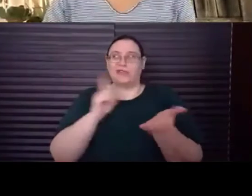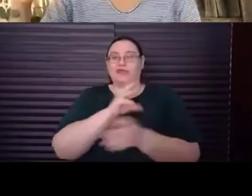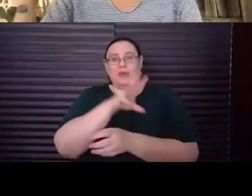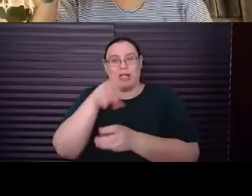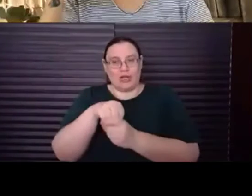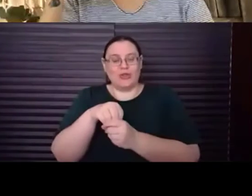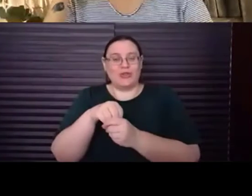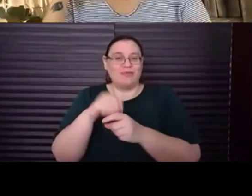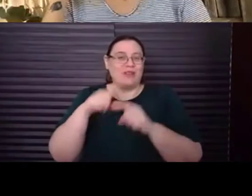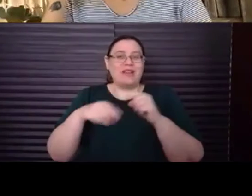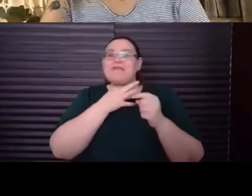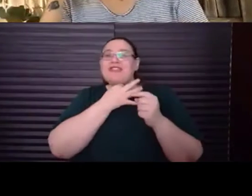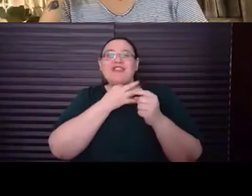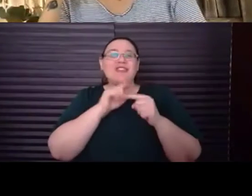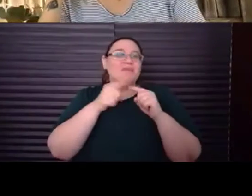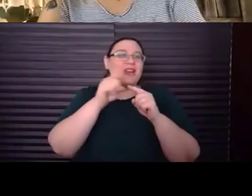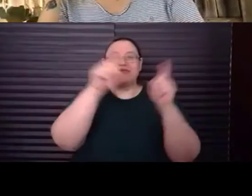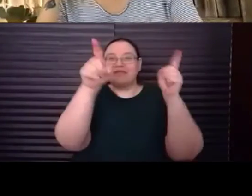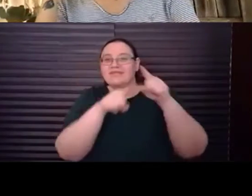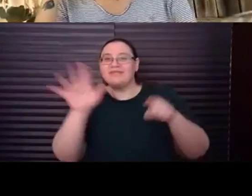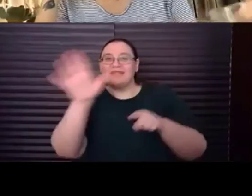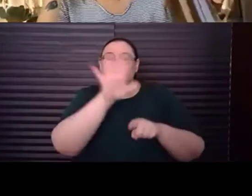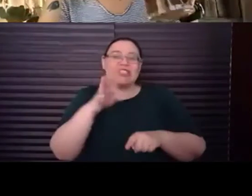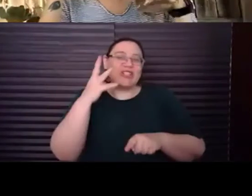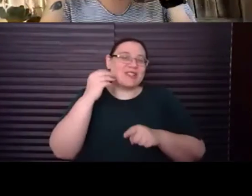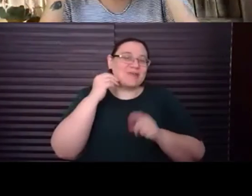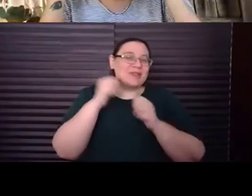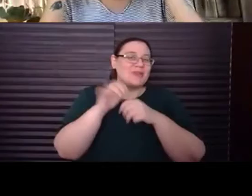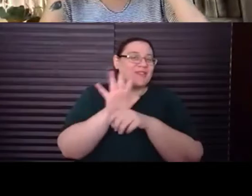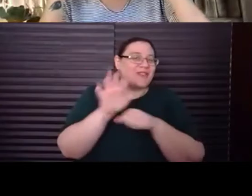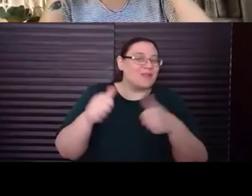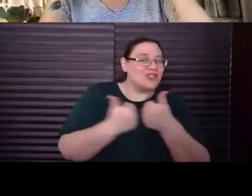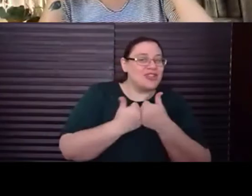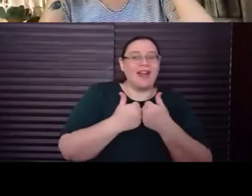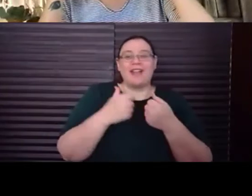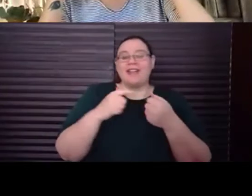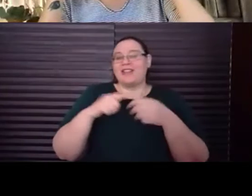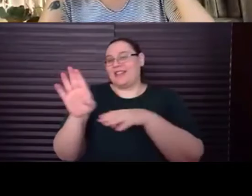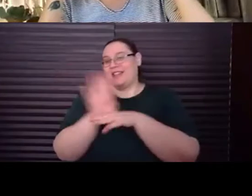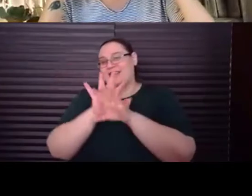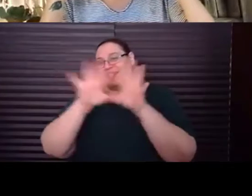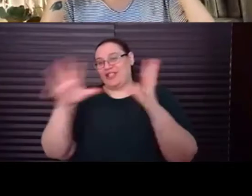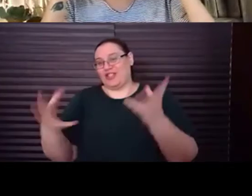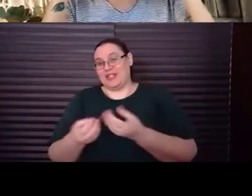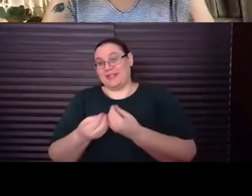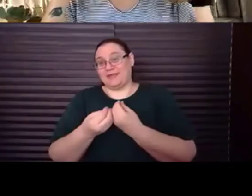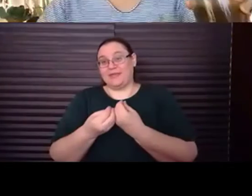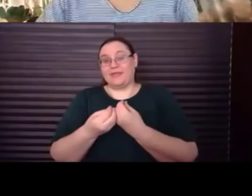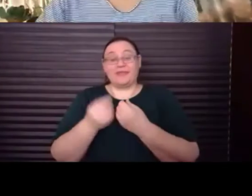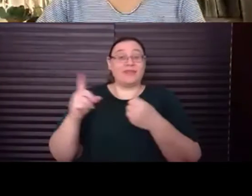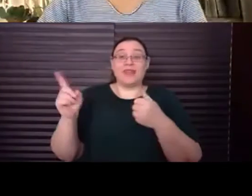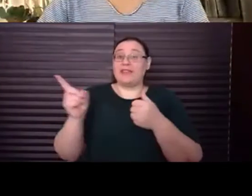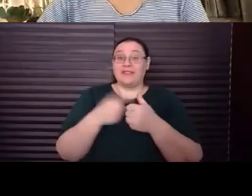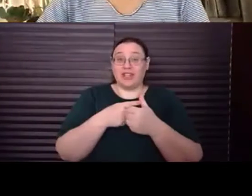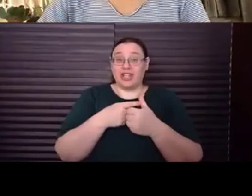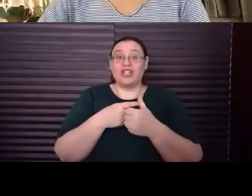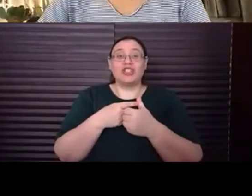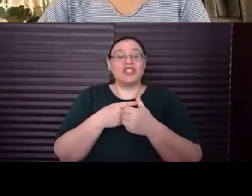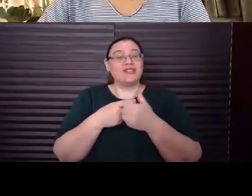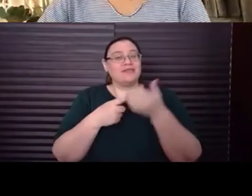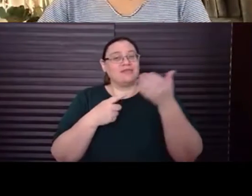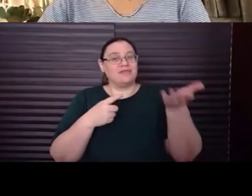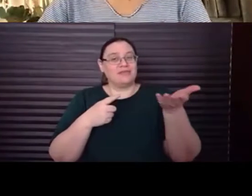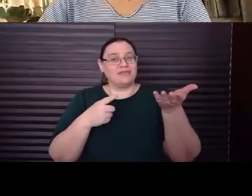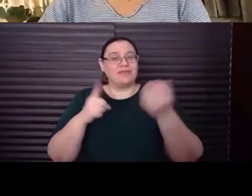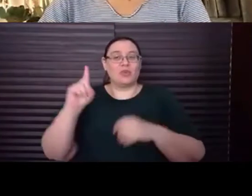inclusion. But I want to hear about everybody else, their experience with the film challenge and the industry as a whole. But first up, let's hear